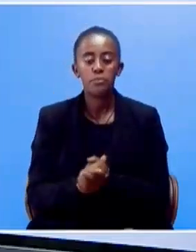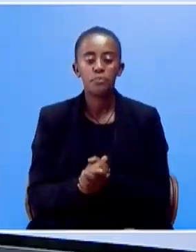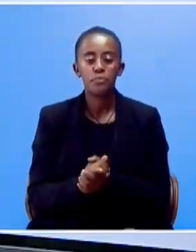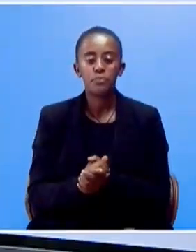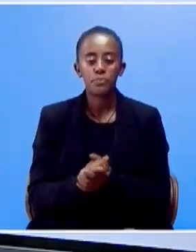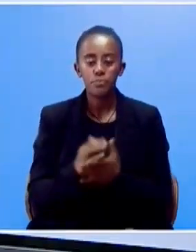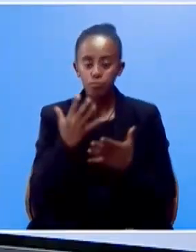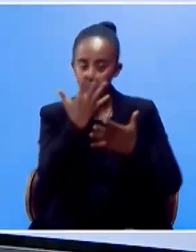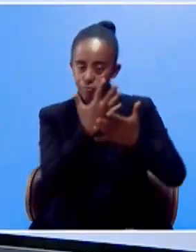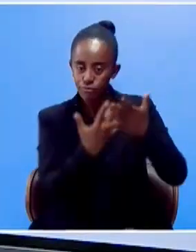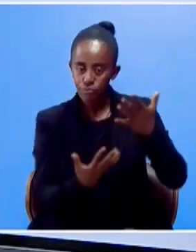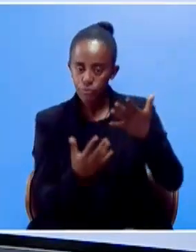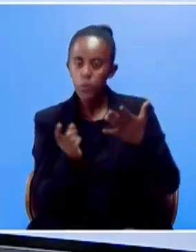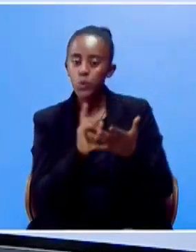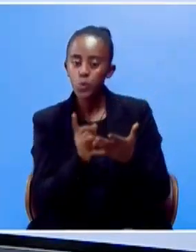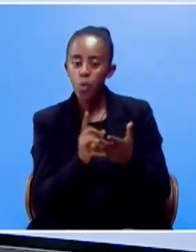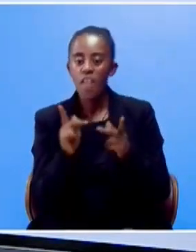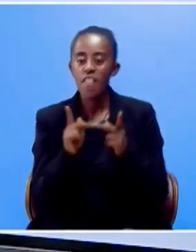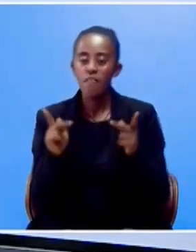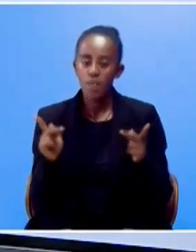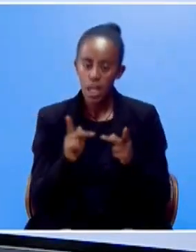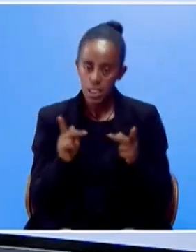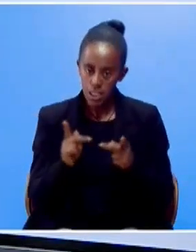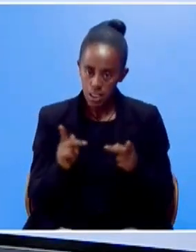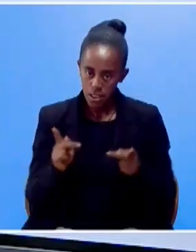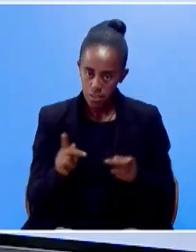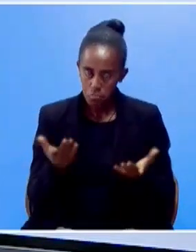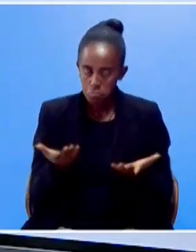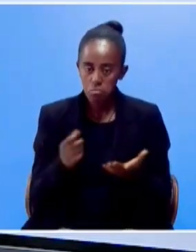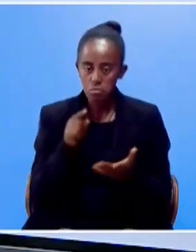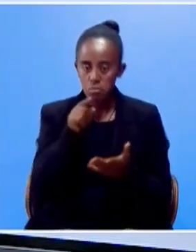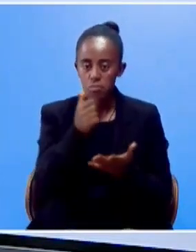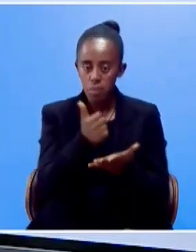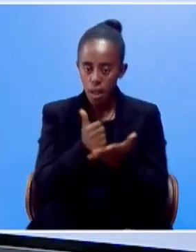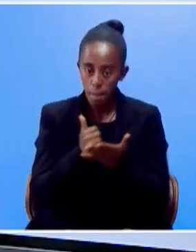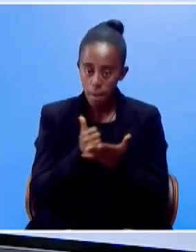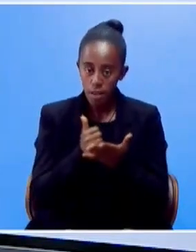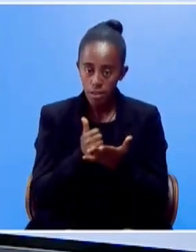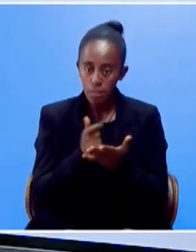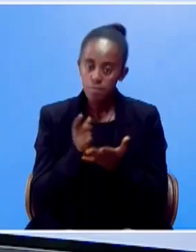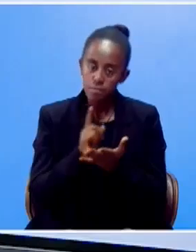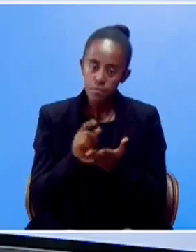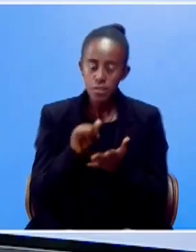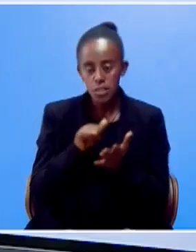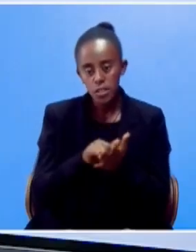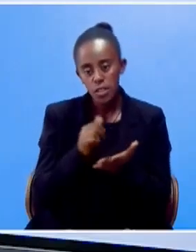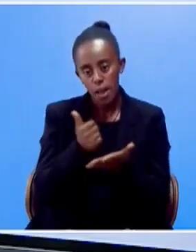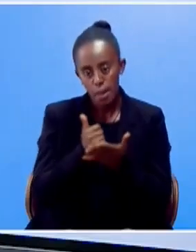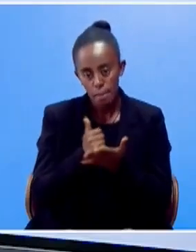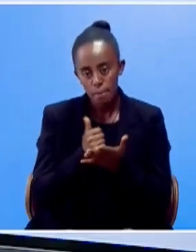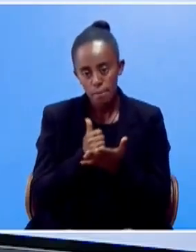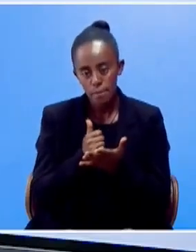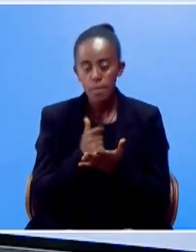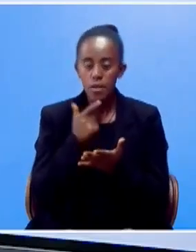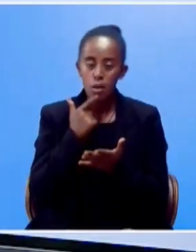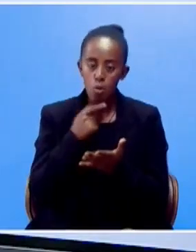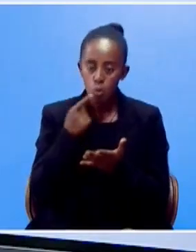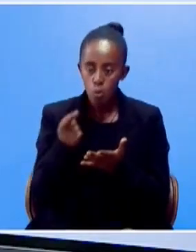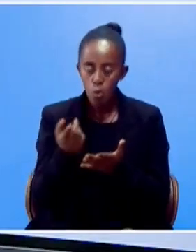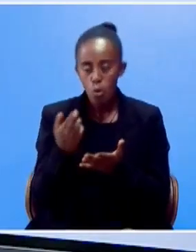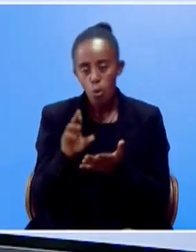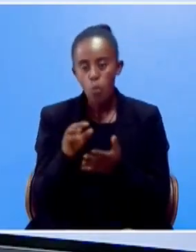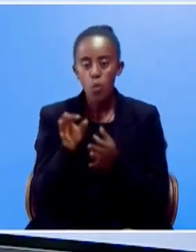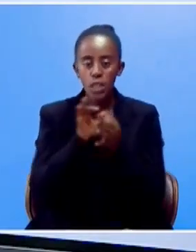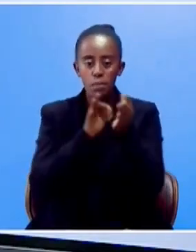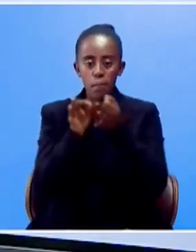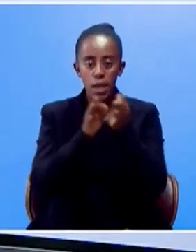These are phrases, some of the many, that can help us what? That can help us to tell or express